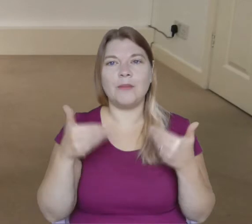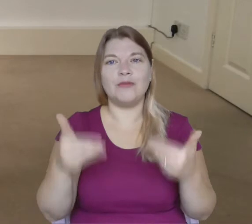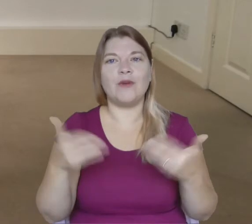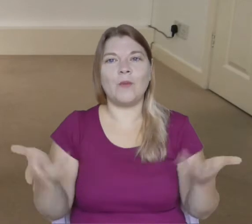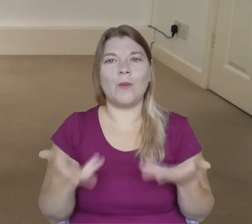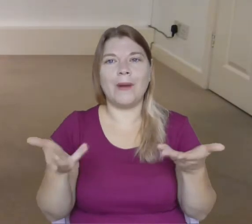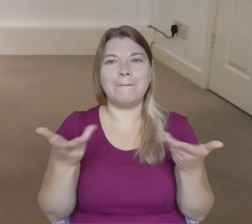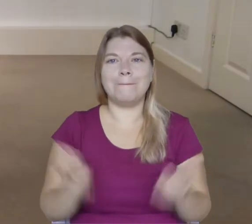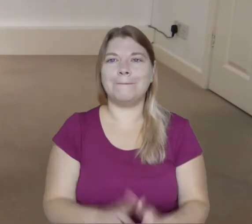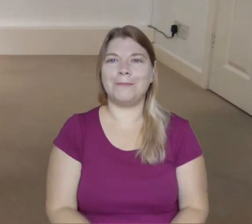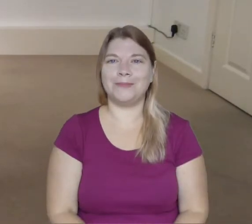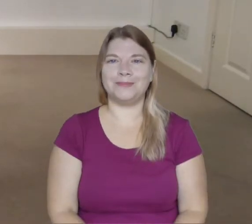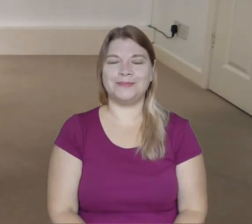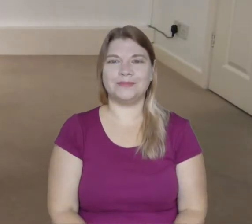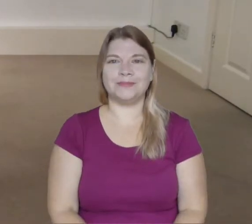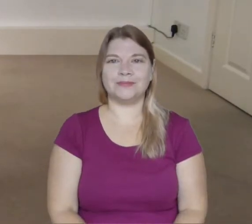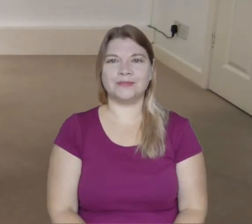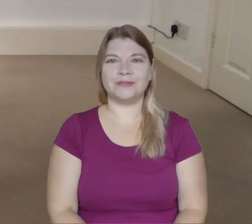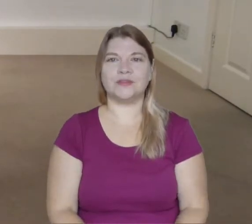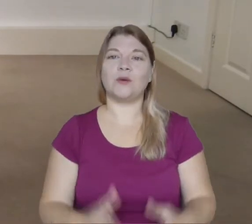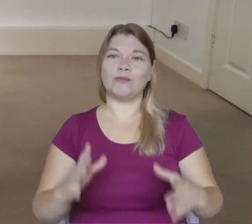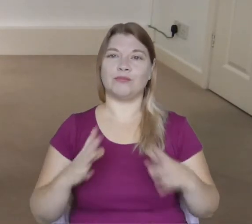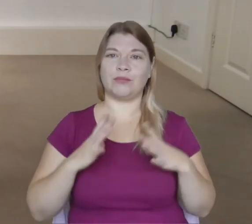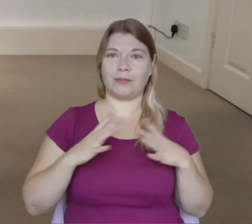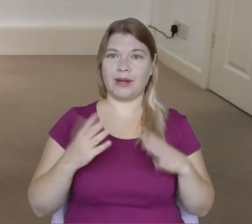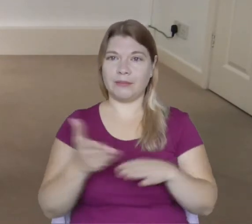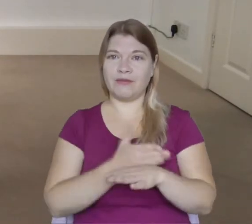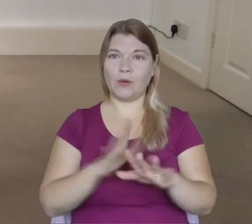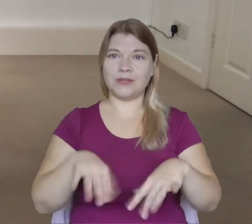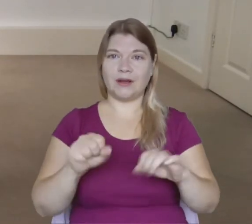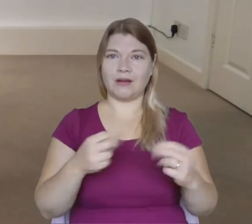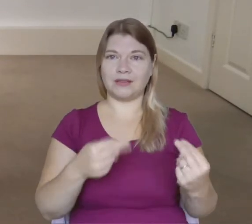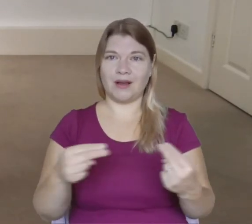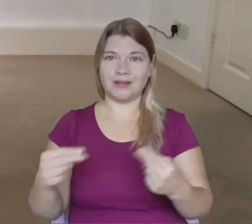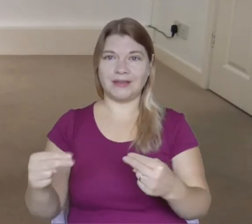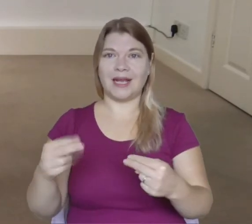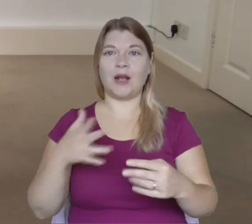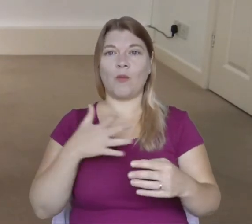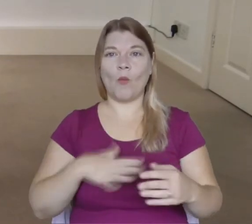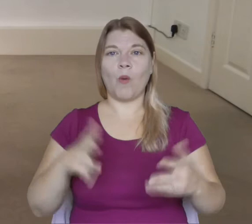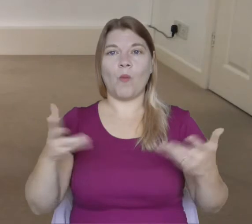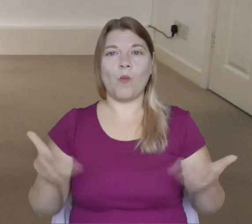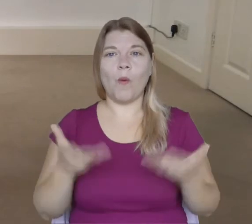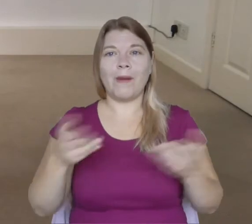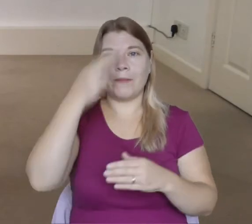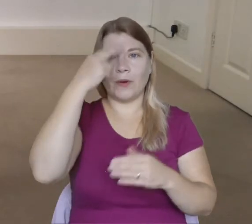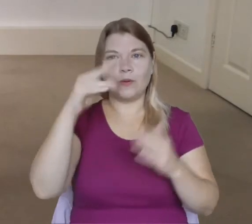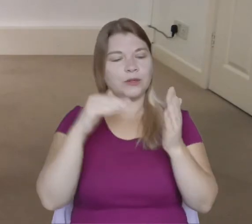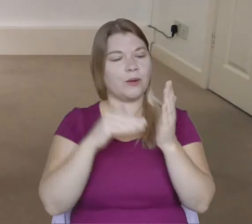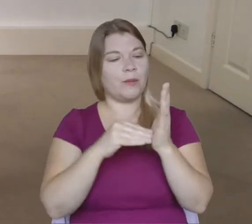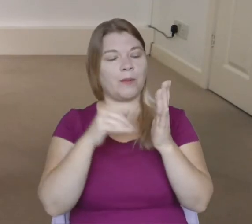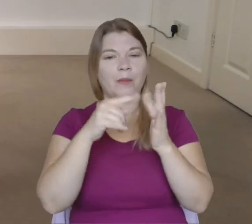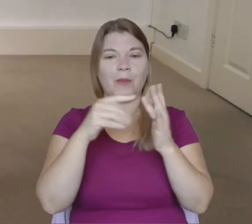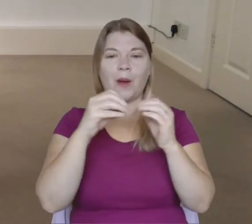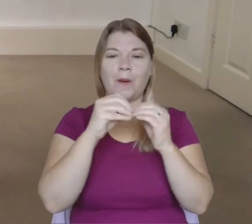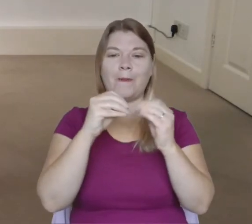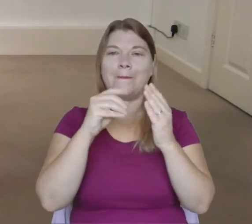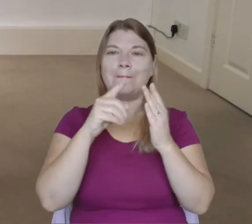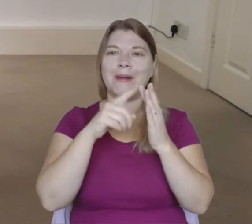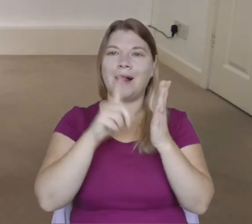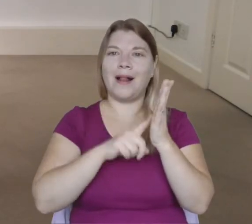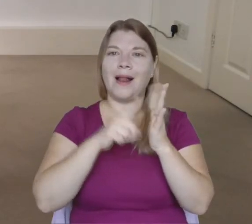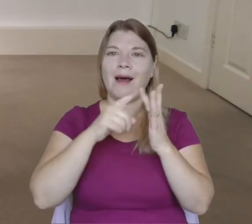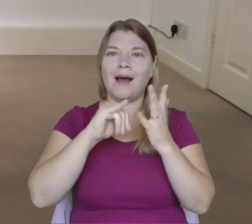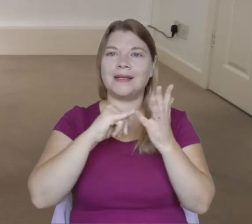warm-up. So to get ourselves prepared for dancing today, we're just going to do a mobilisation. So we're going to move all of the